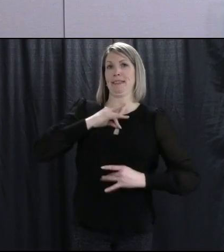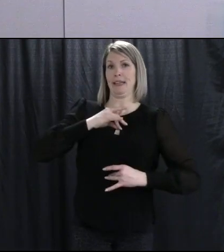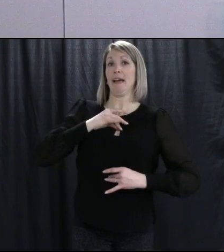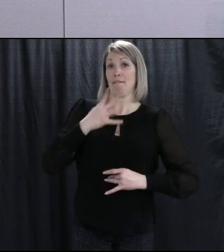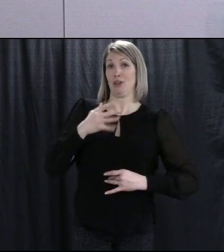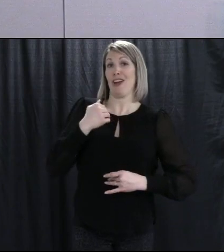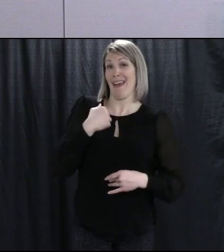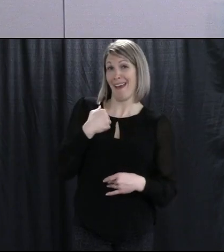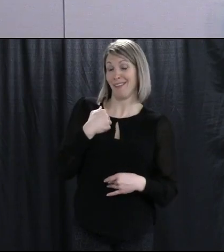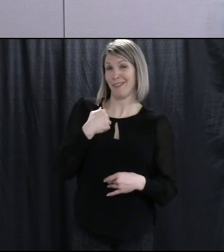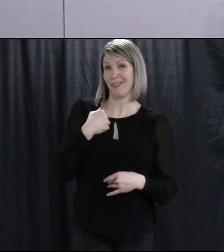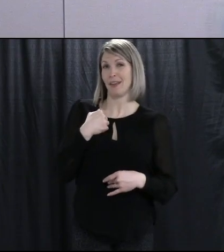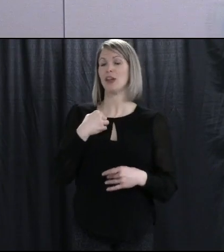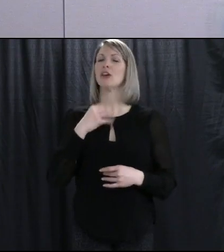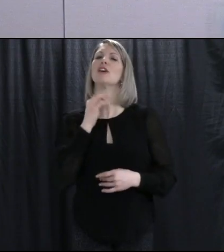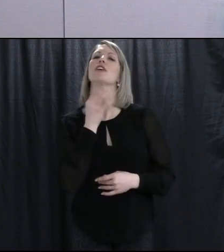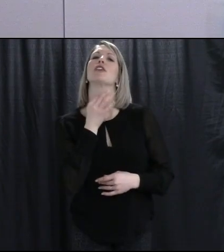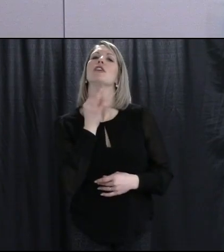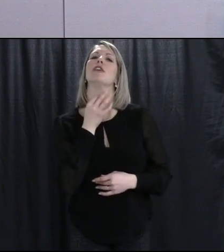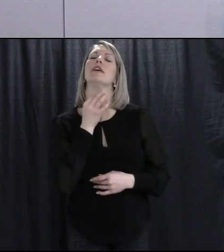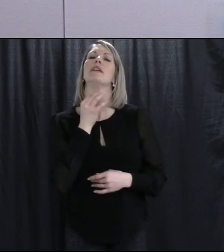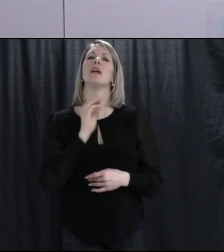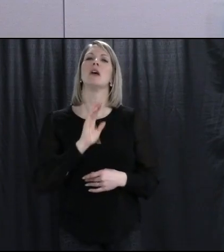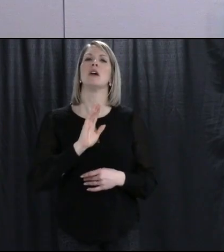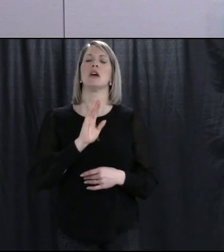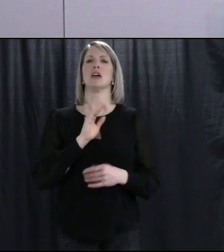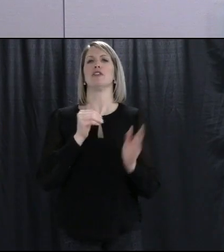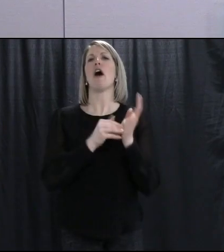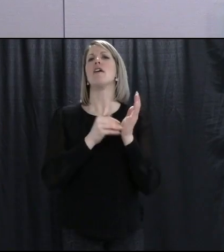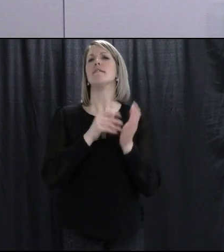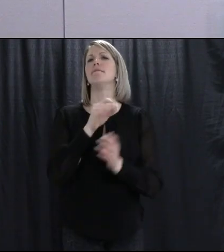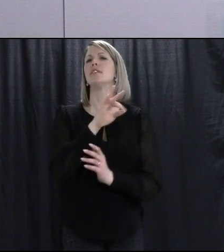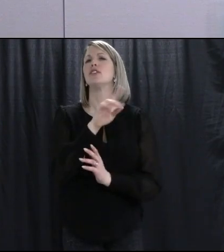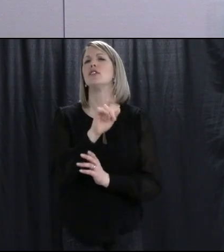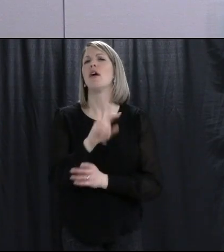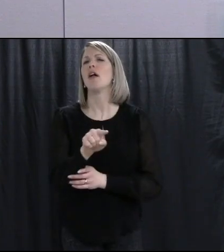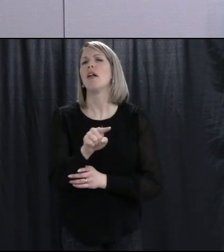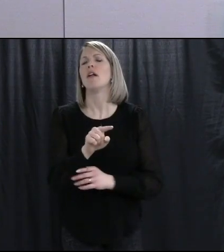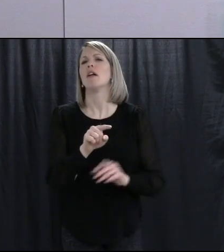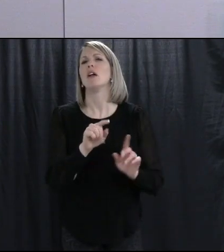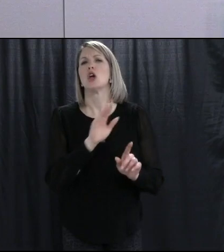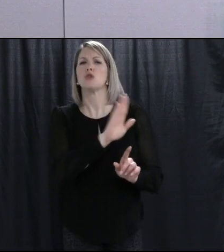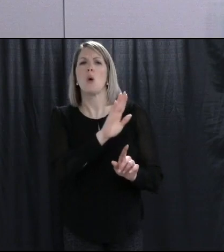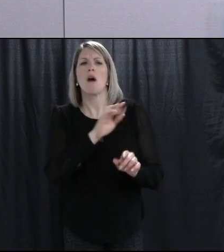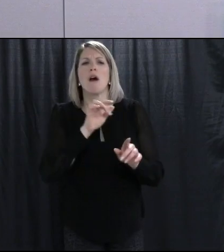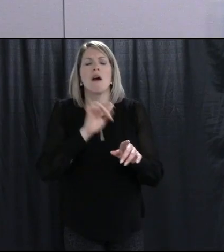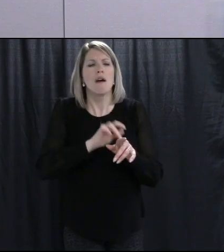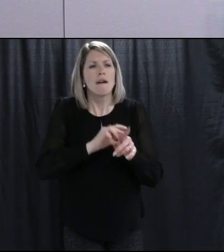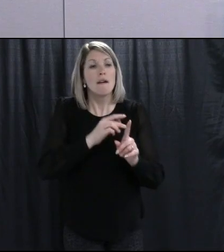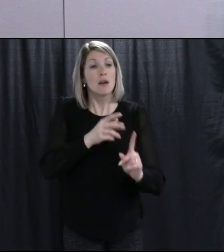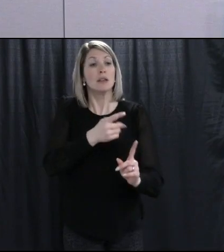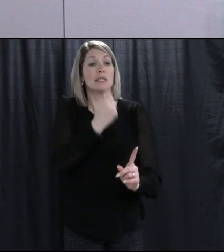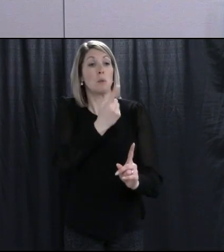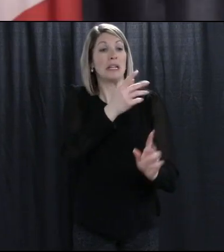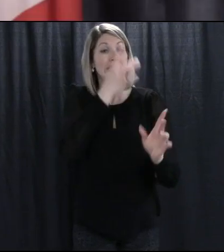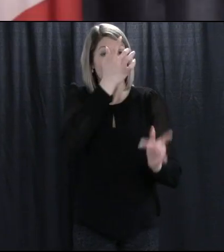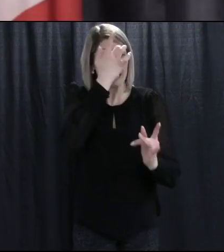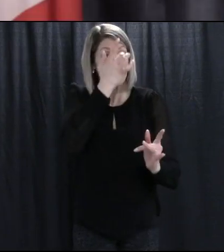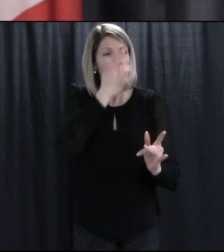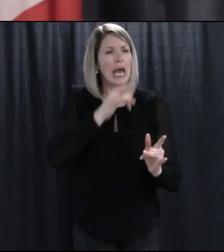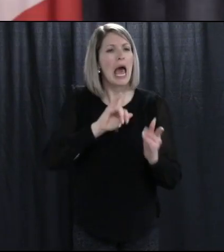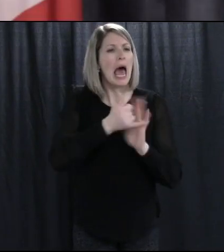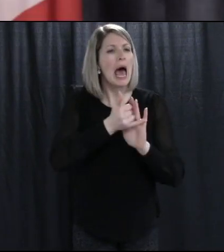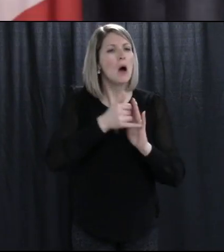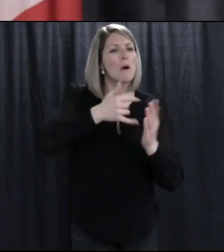for example, your contact tracing processes? How does this affect how you're treating this disease? So